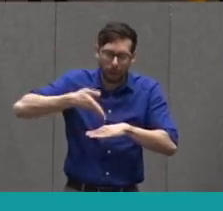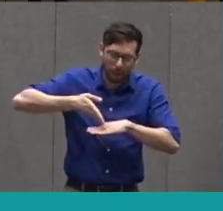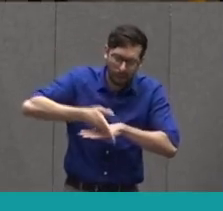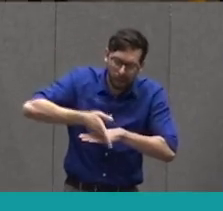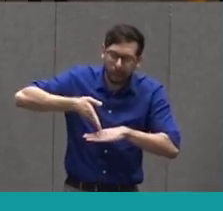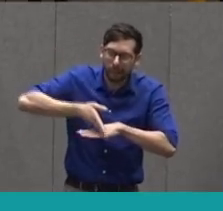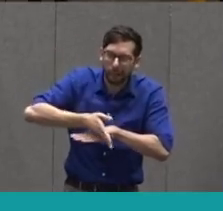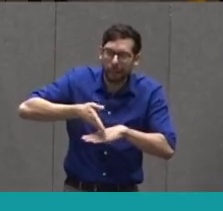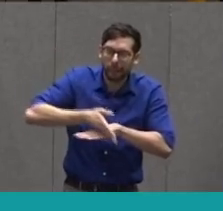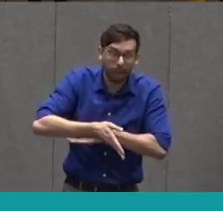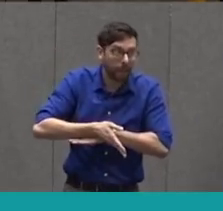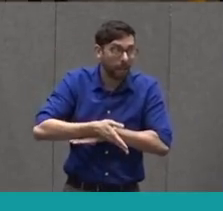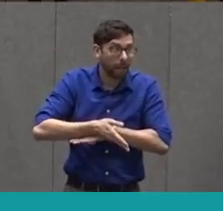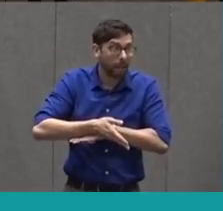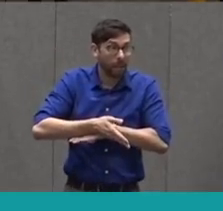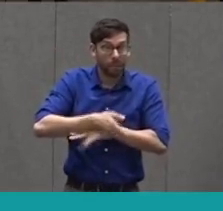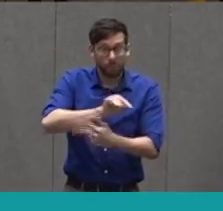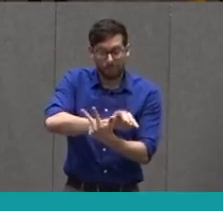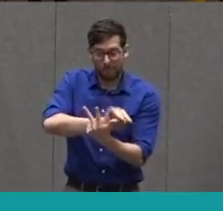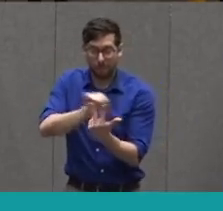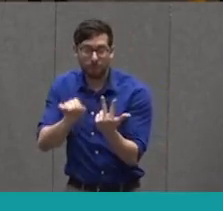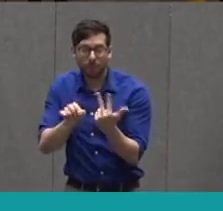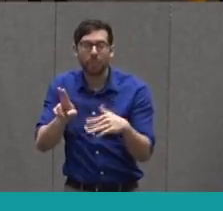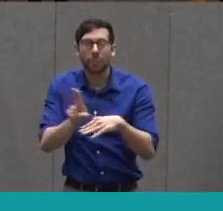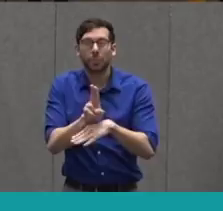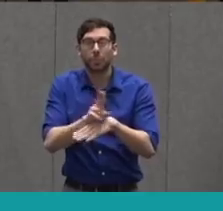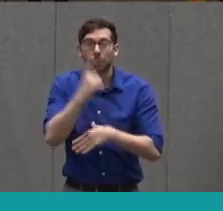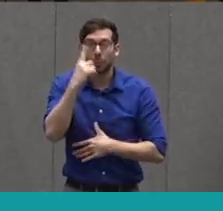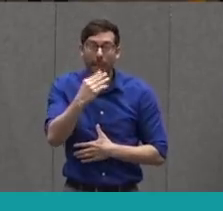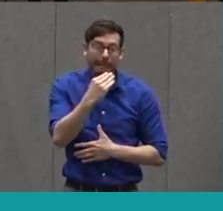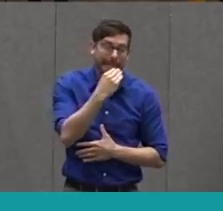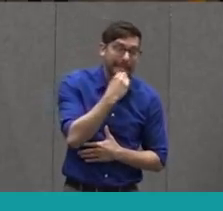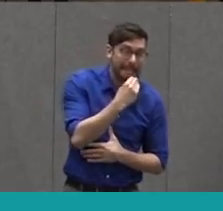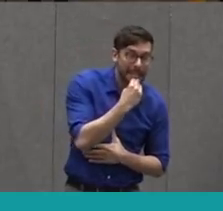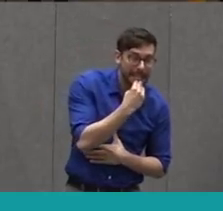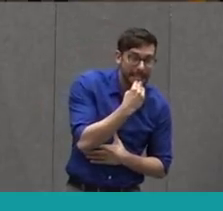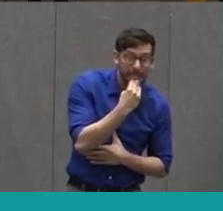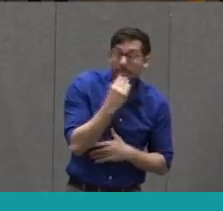we can use to eat with or to create and build with also.